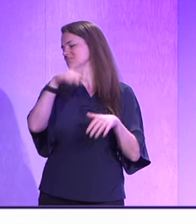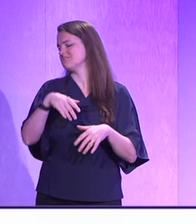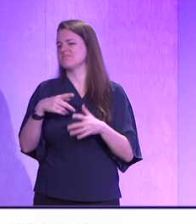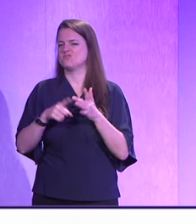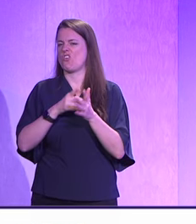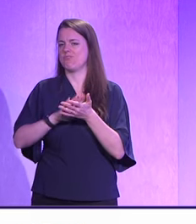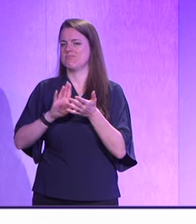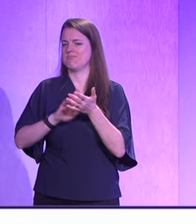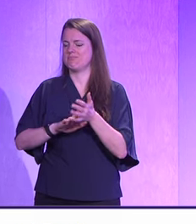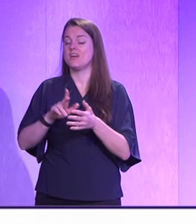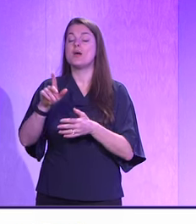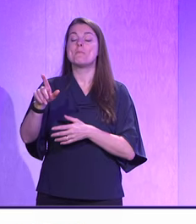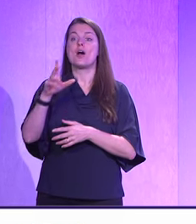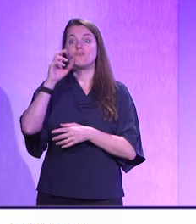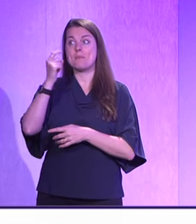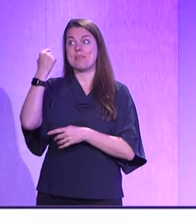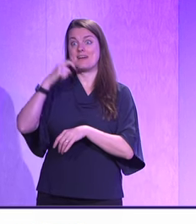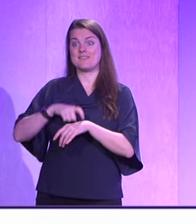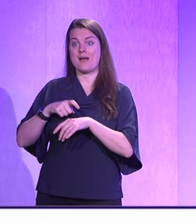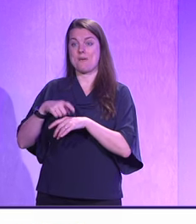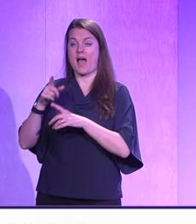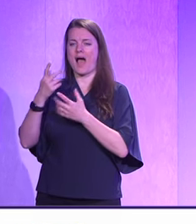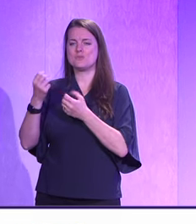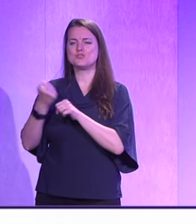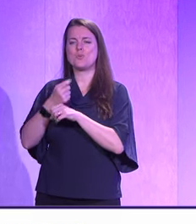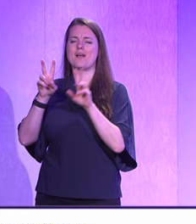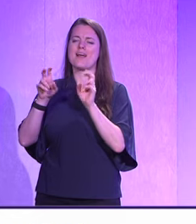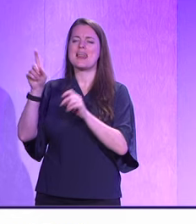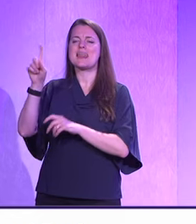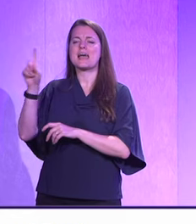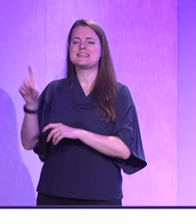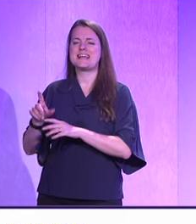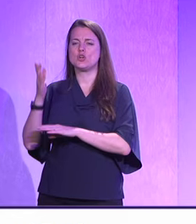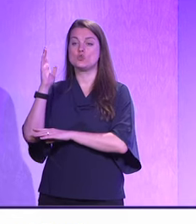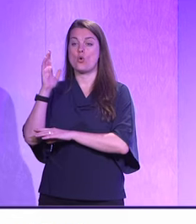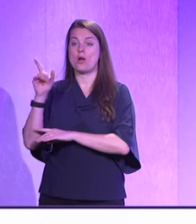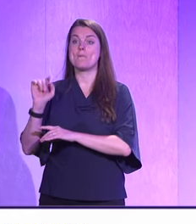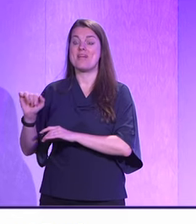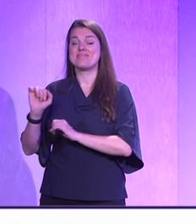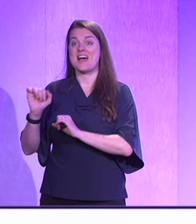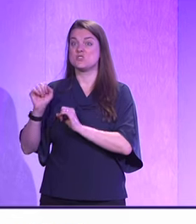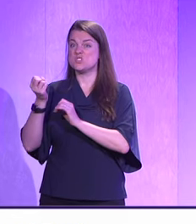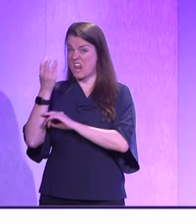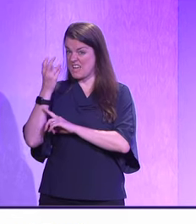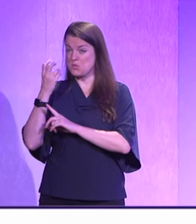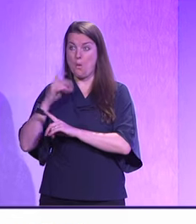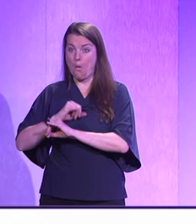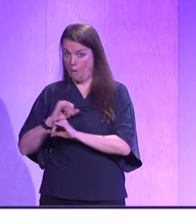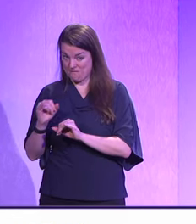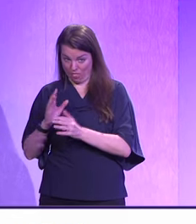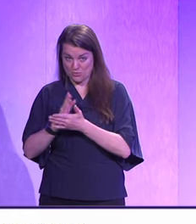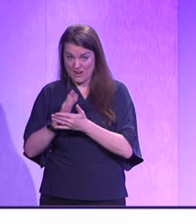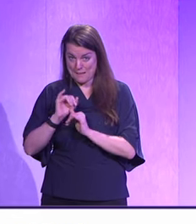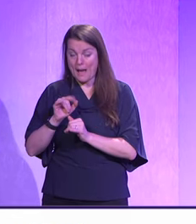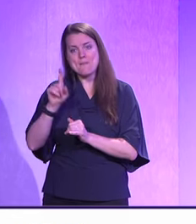I ended up doing a lightning talk. The slides are terrible. They're really bad, but they're still online if you're interested. And I think some of the